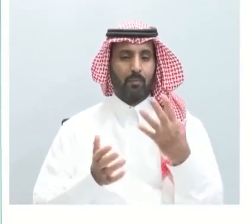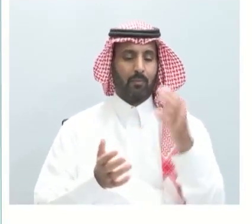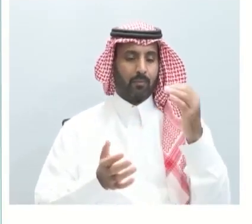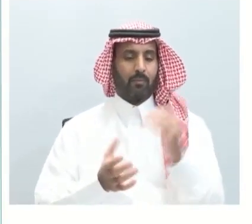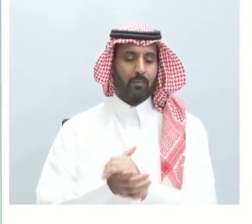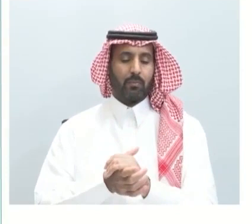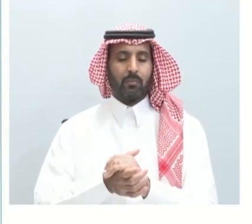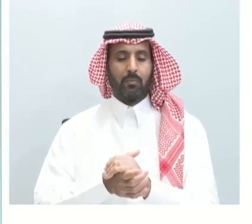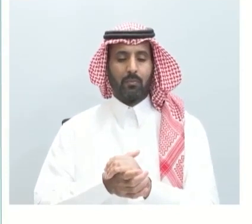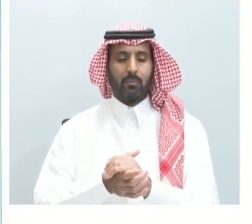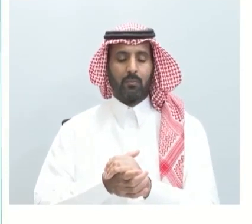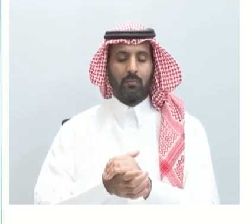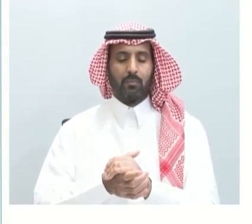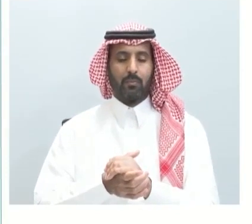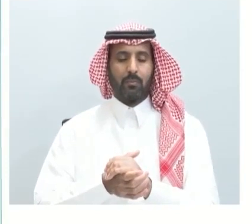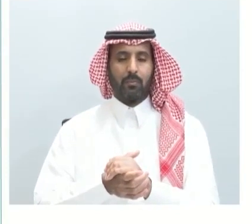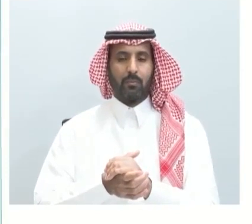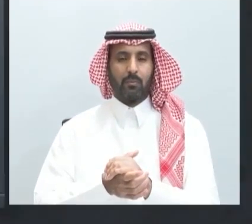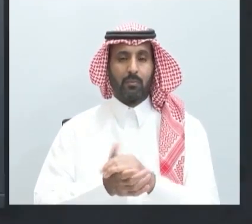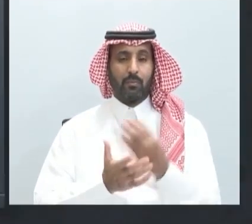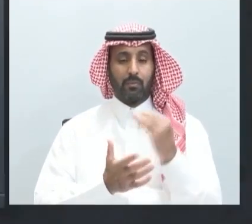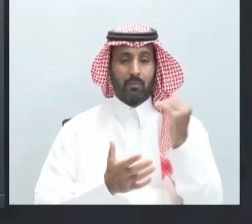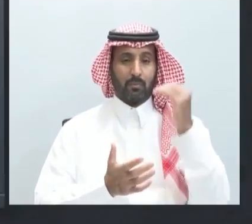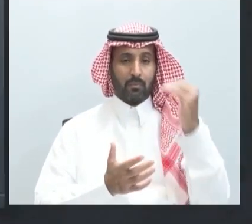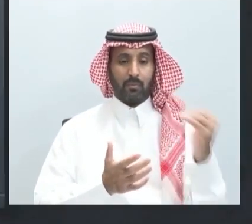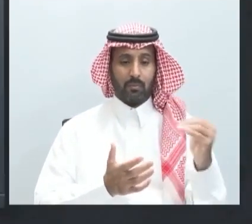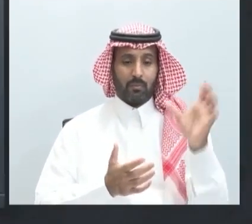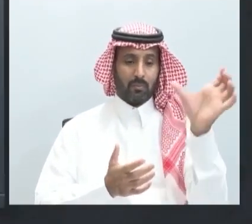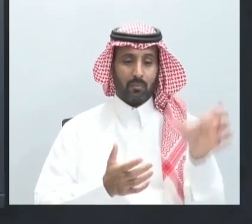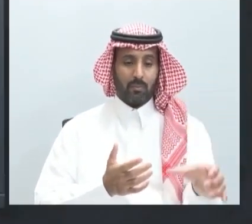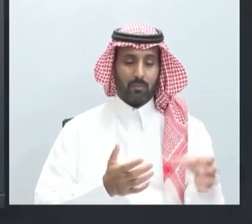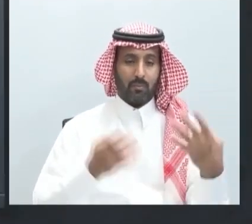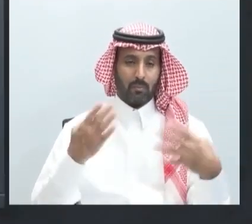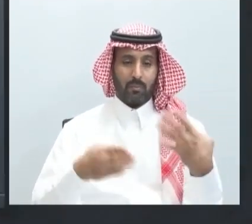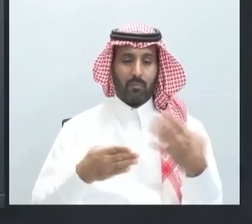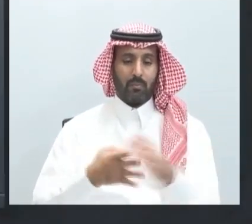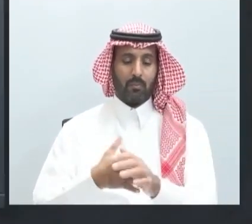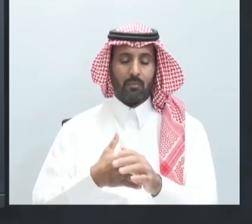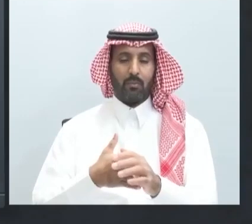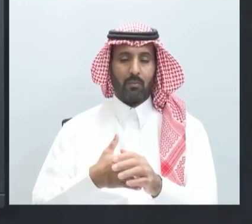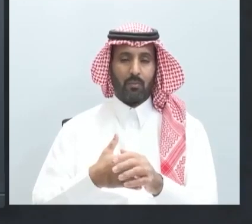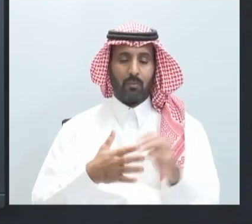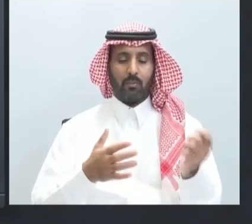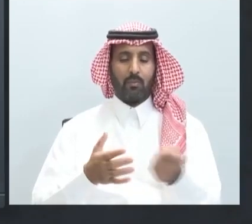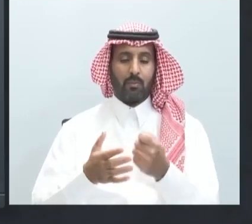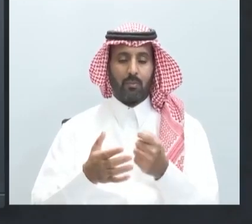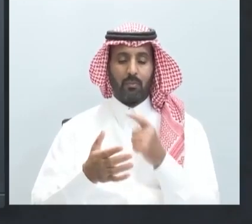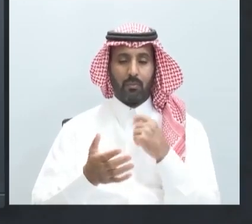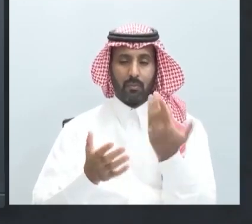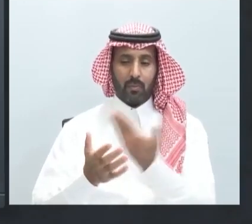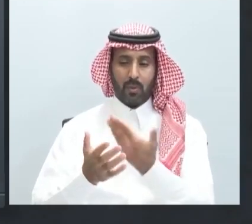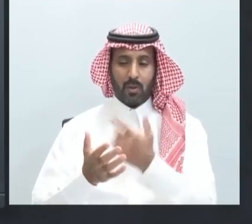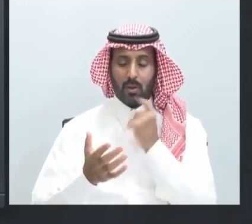sentence? Can you give me a fourth sentence? Very good, but I've written here, reading